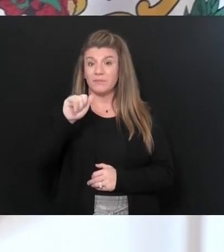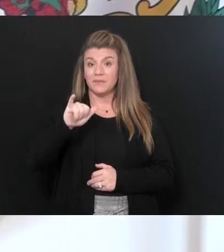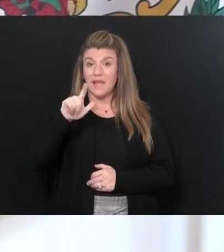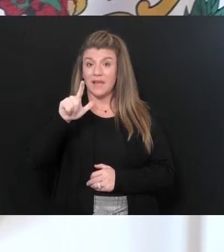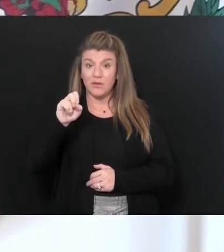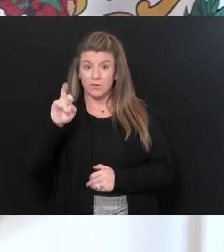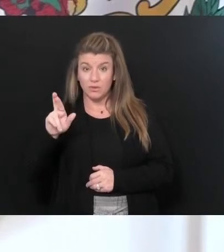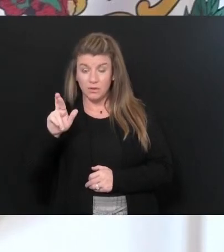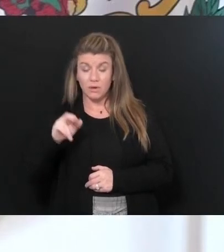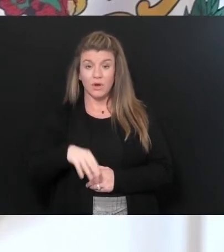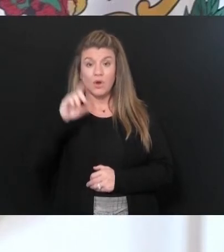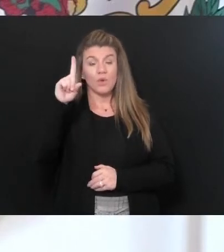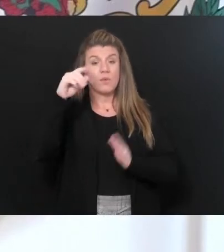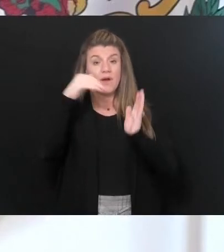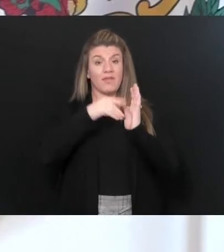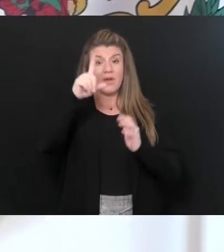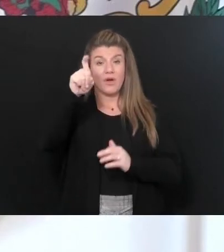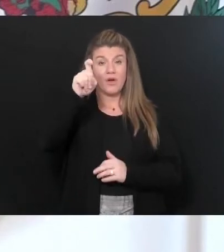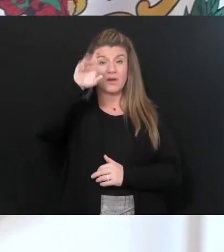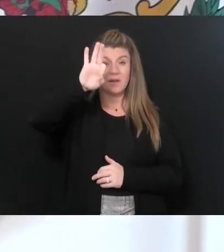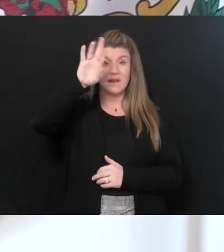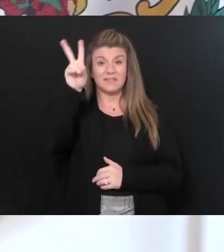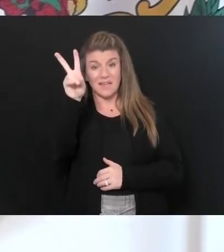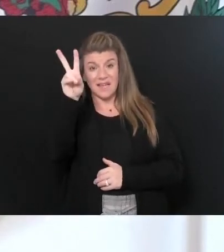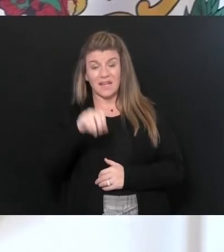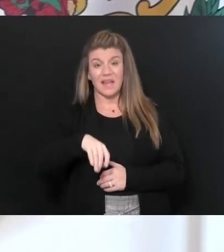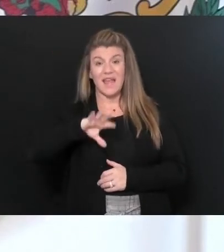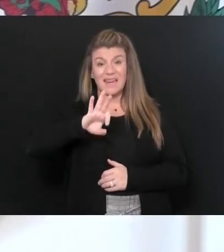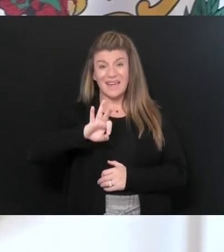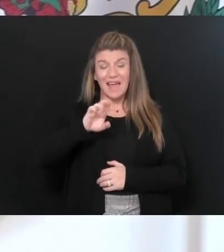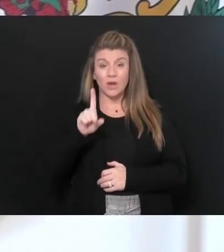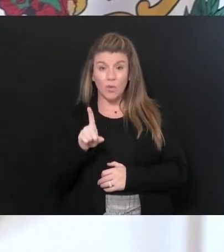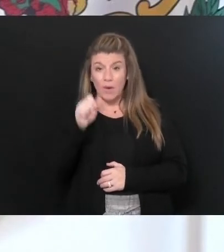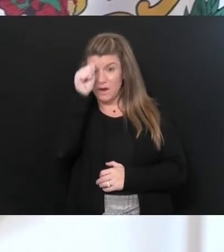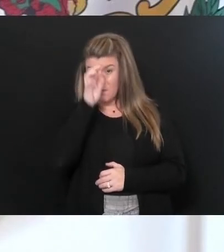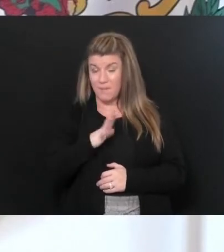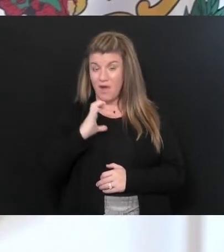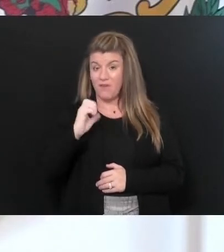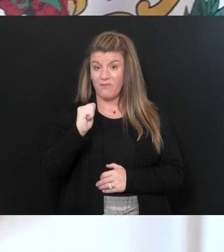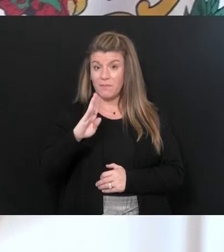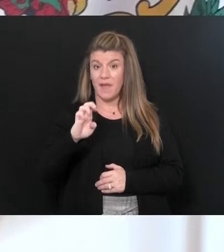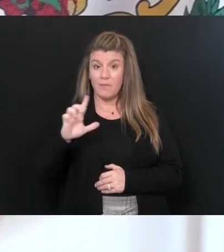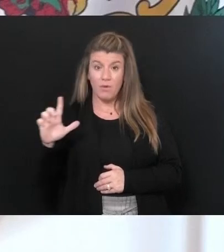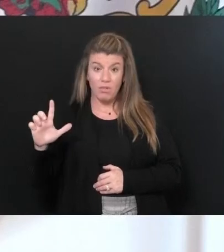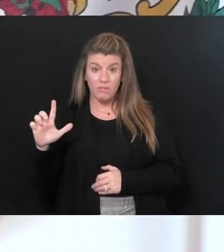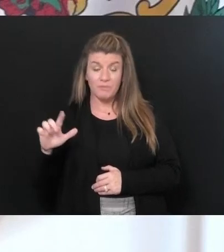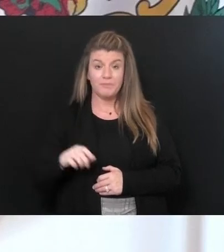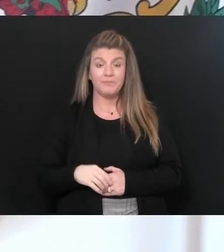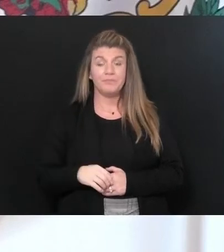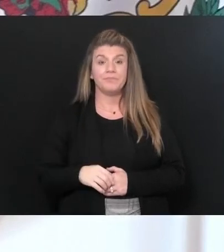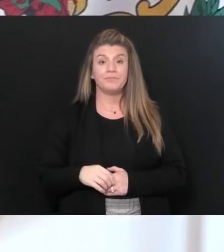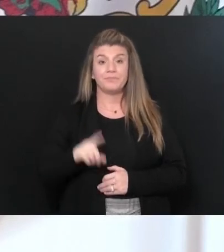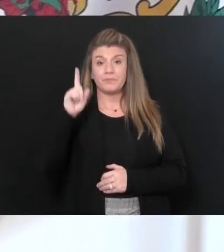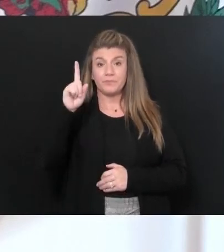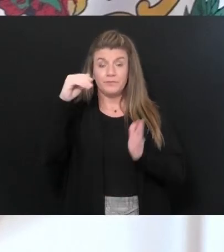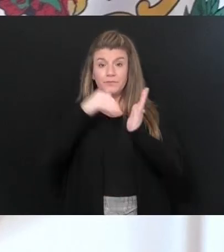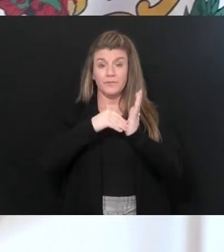County. Our 1,192nd death, a 91-year-old male from Cabell County.